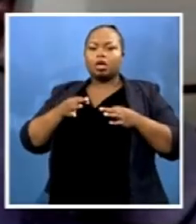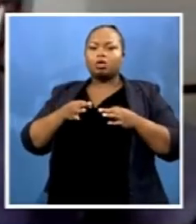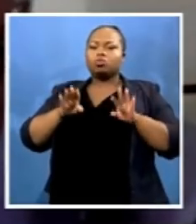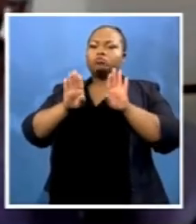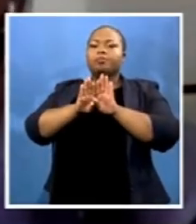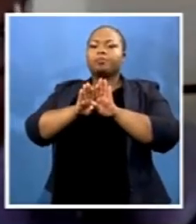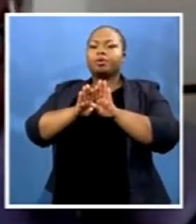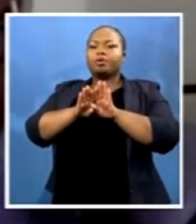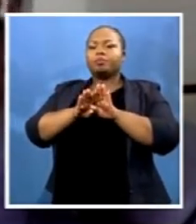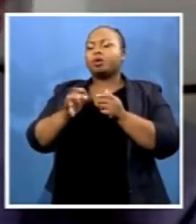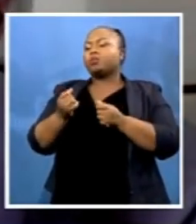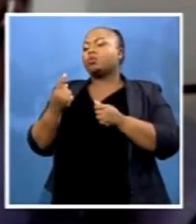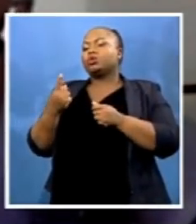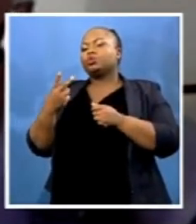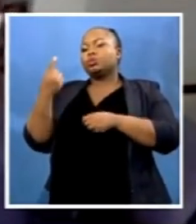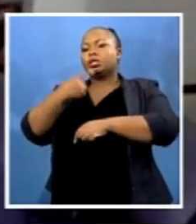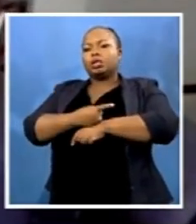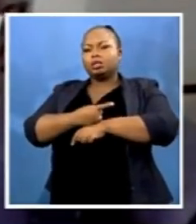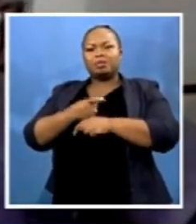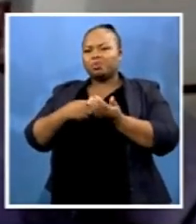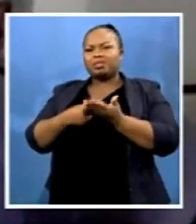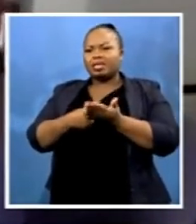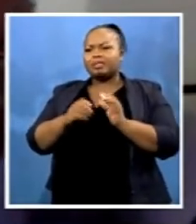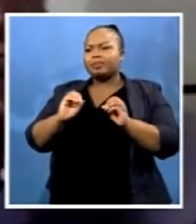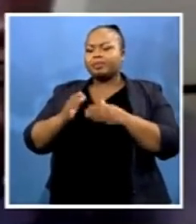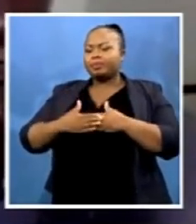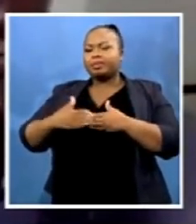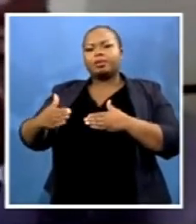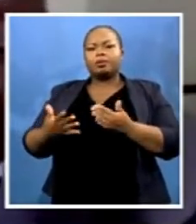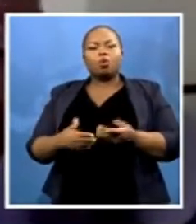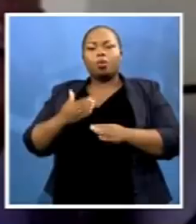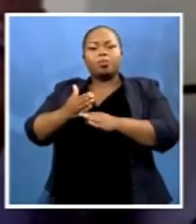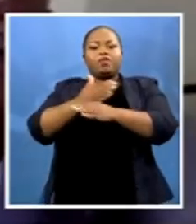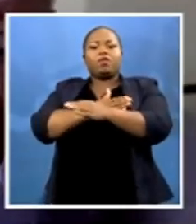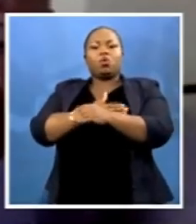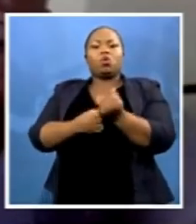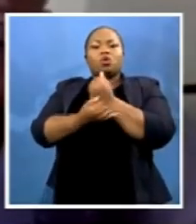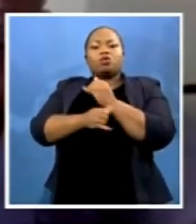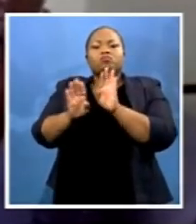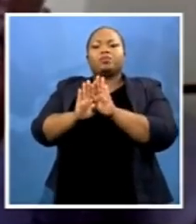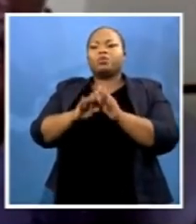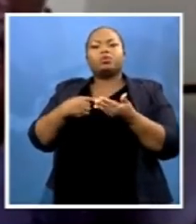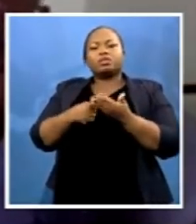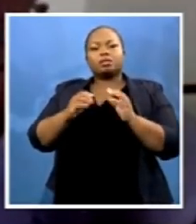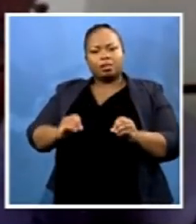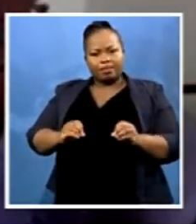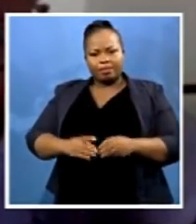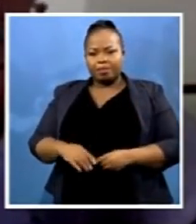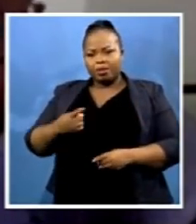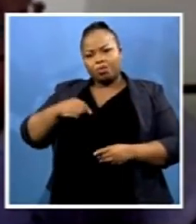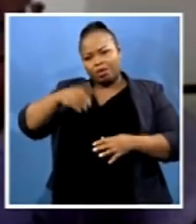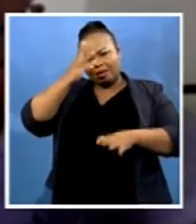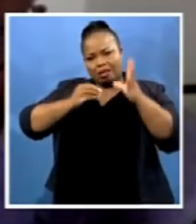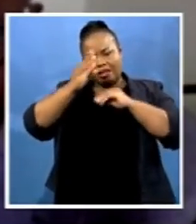no discussion as to what will happen before you unlock and things like that. But we have to learn as we go along, and also be very much aware